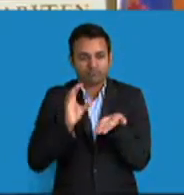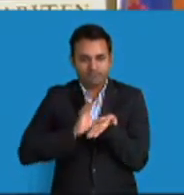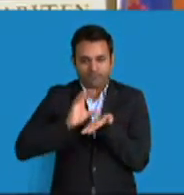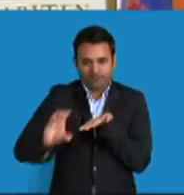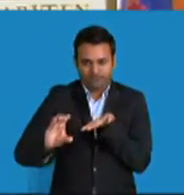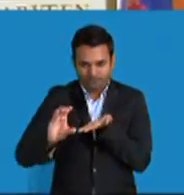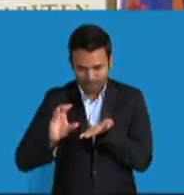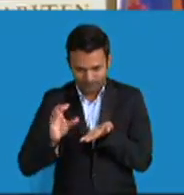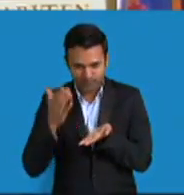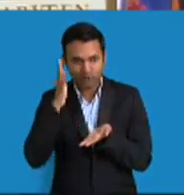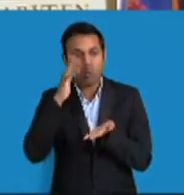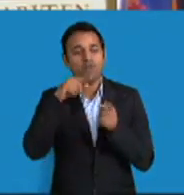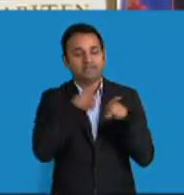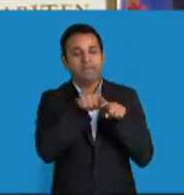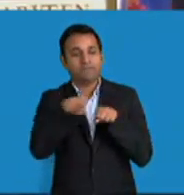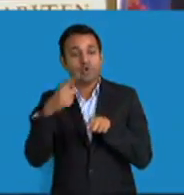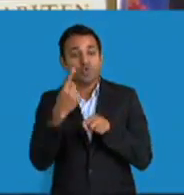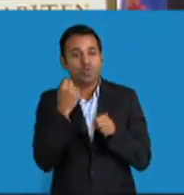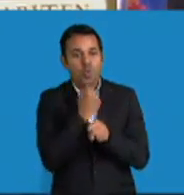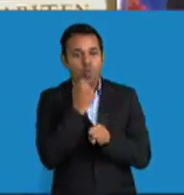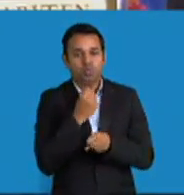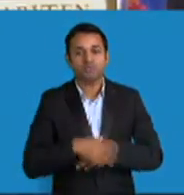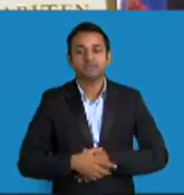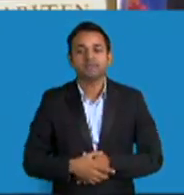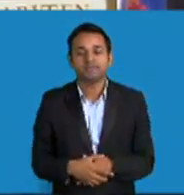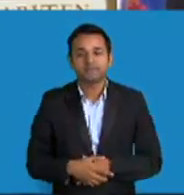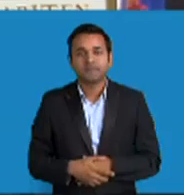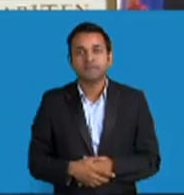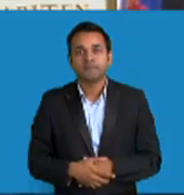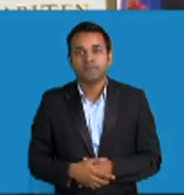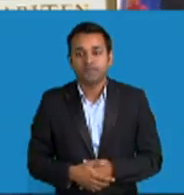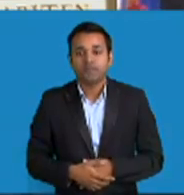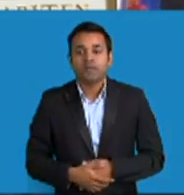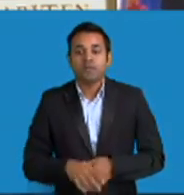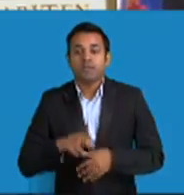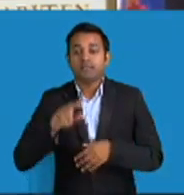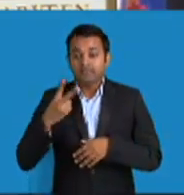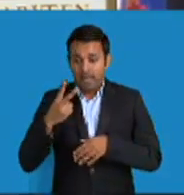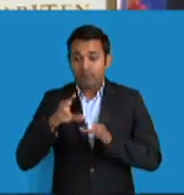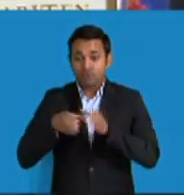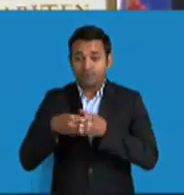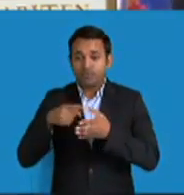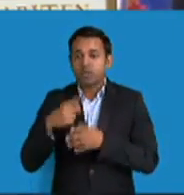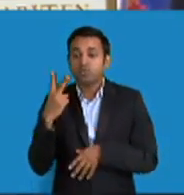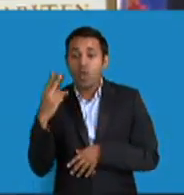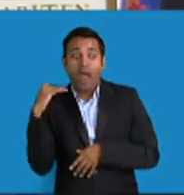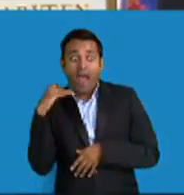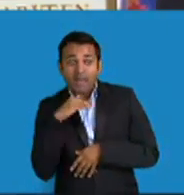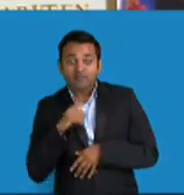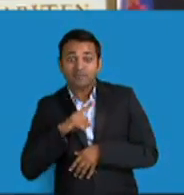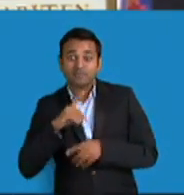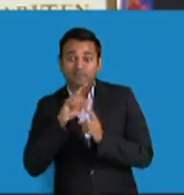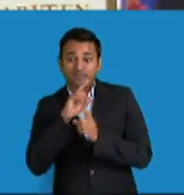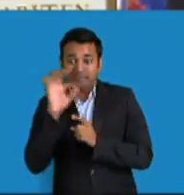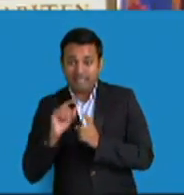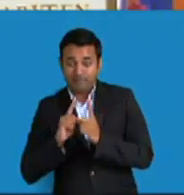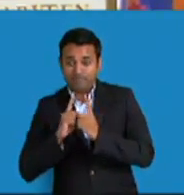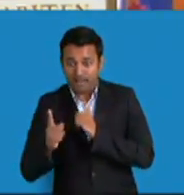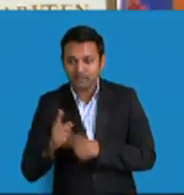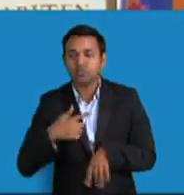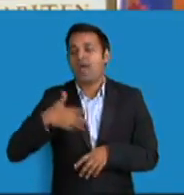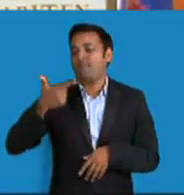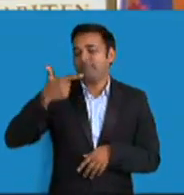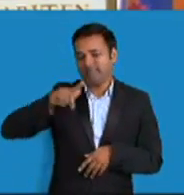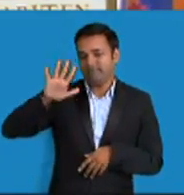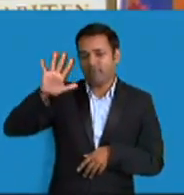Madam Speaker, for the second category with 100% pass rate, we had 75 schools, Madam Speaker. Madam Speaker, you